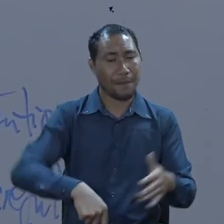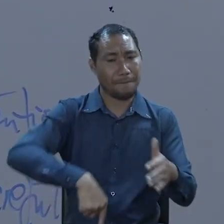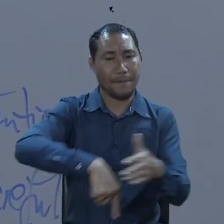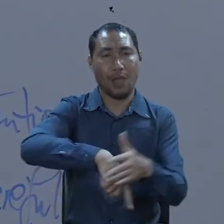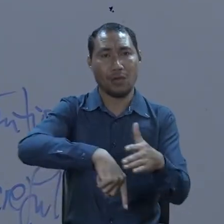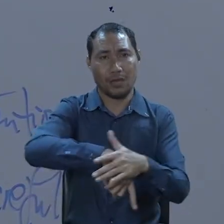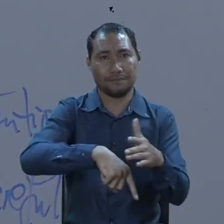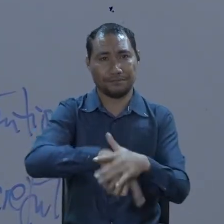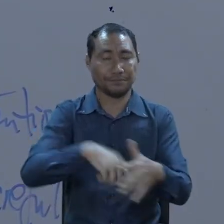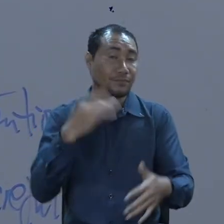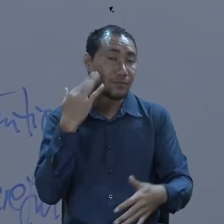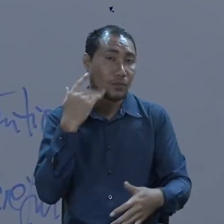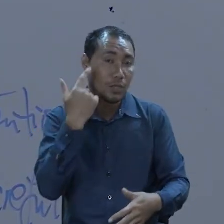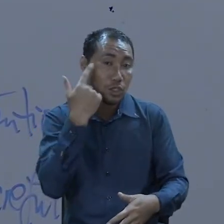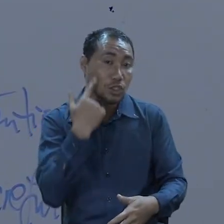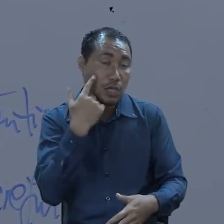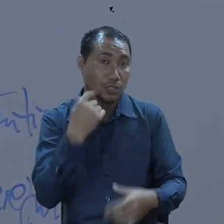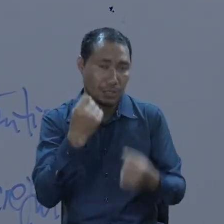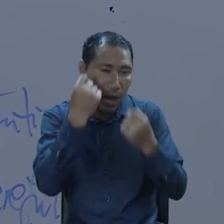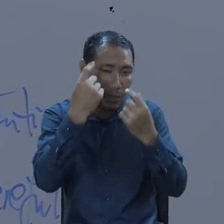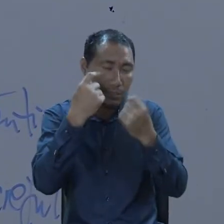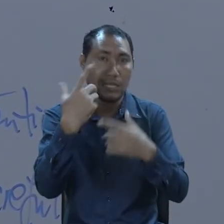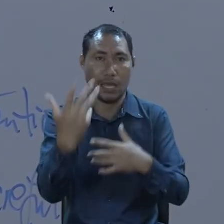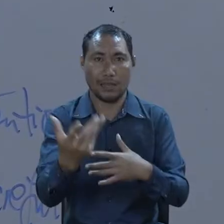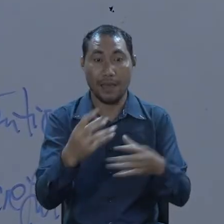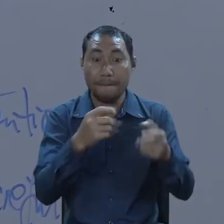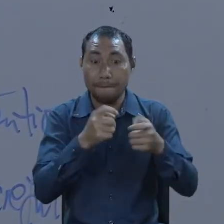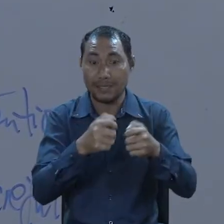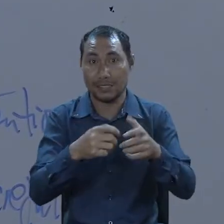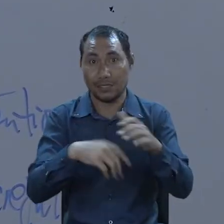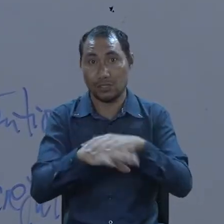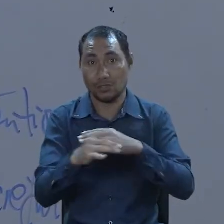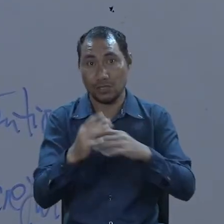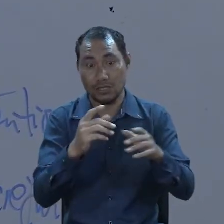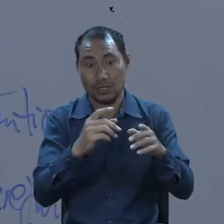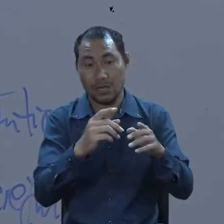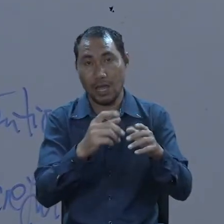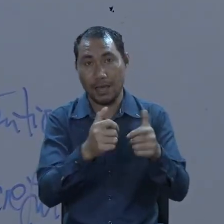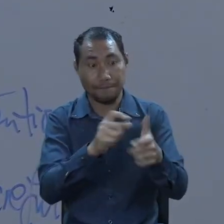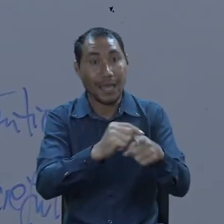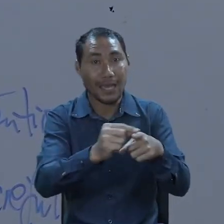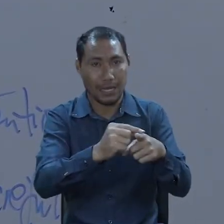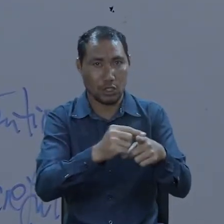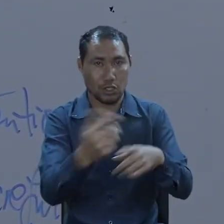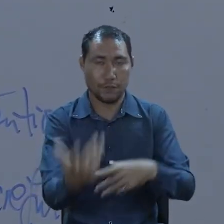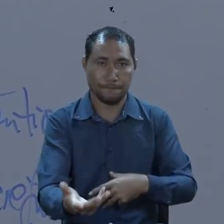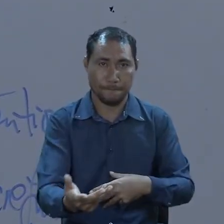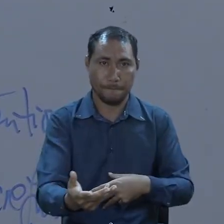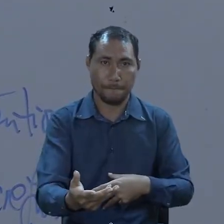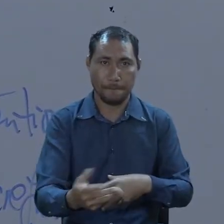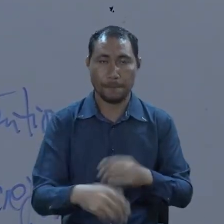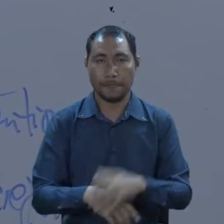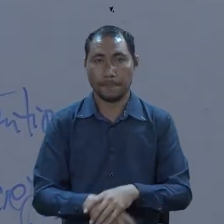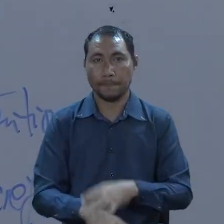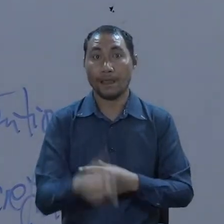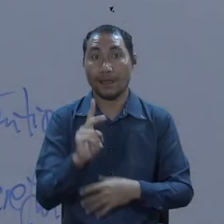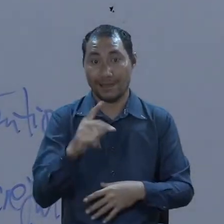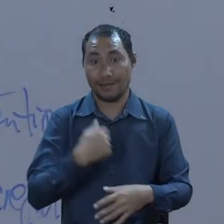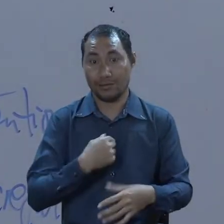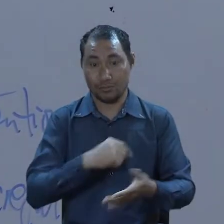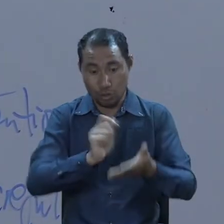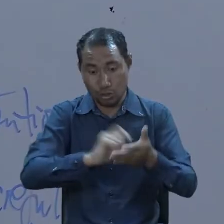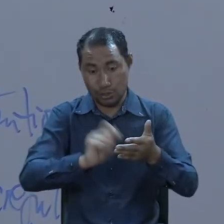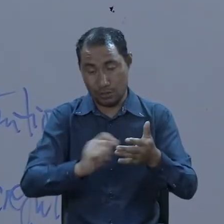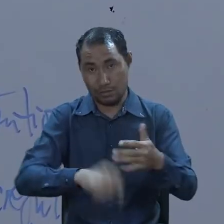to understand the message in English, you need to understand English.